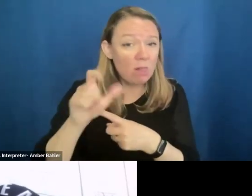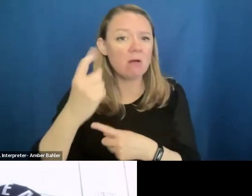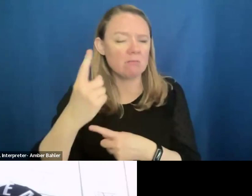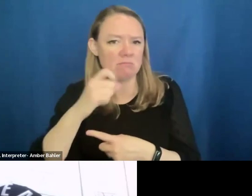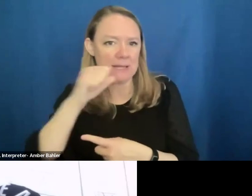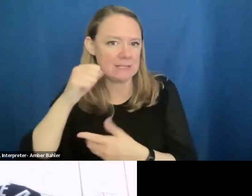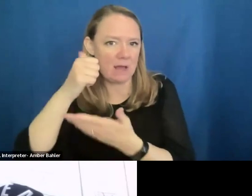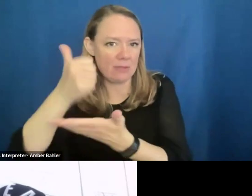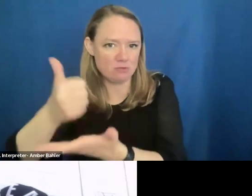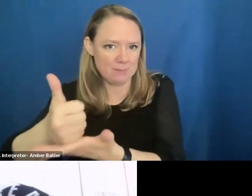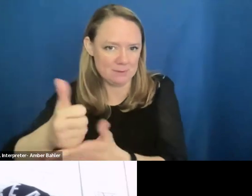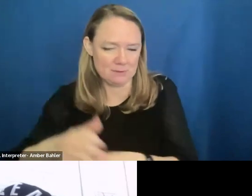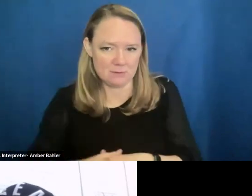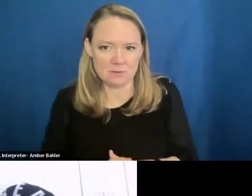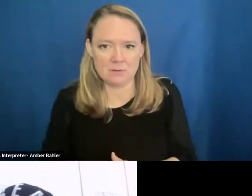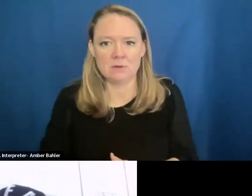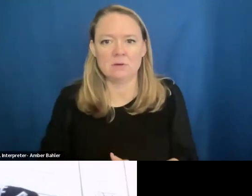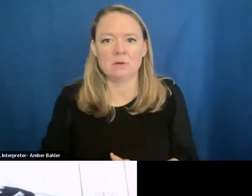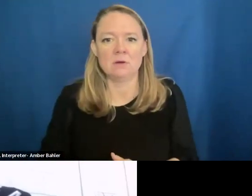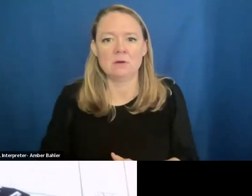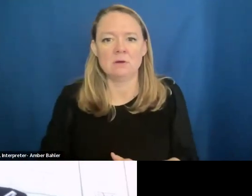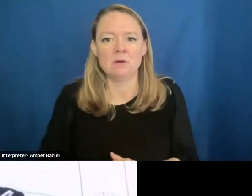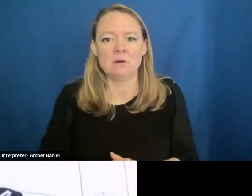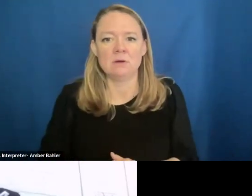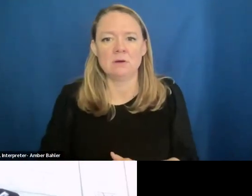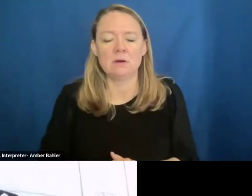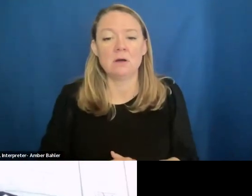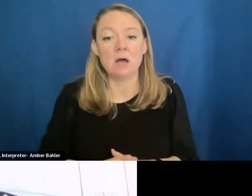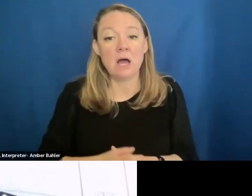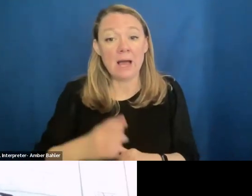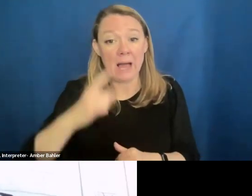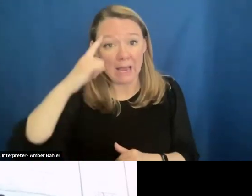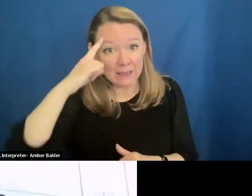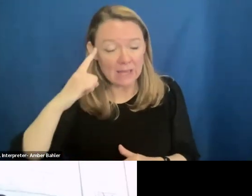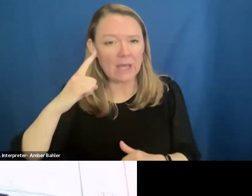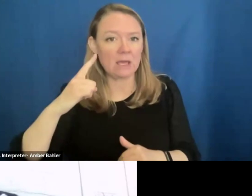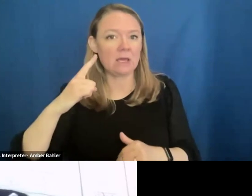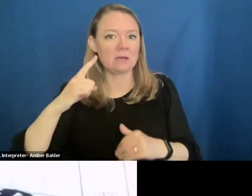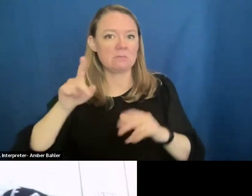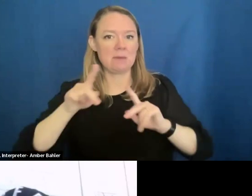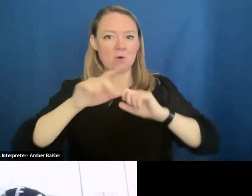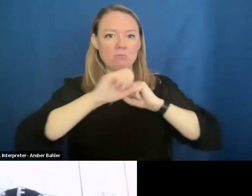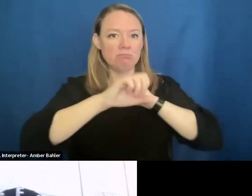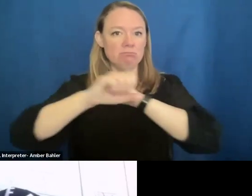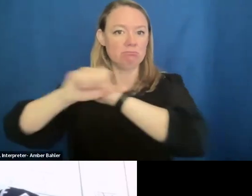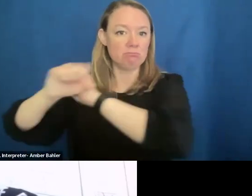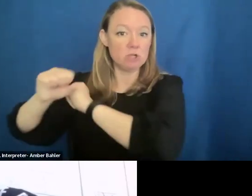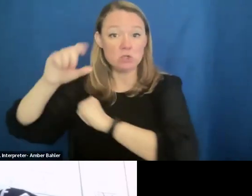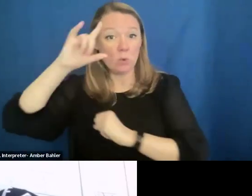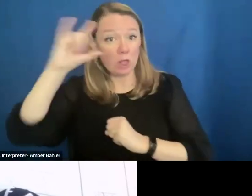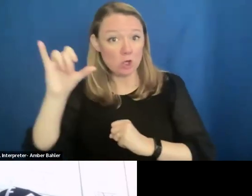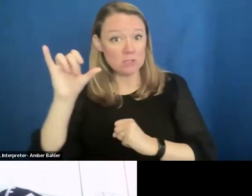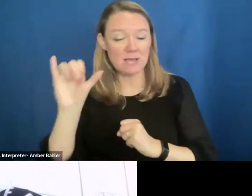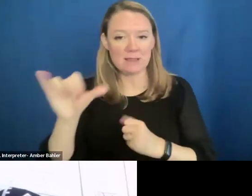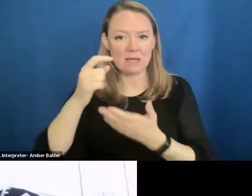is what I mean. And I think it is being fronted as the treatment. So I just